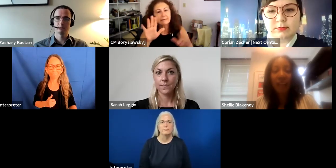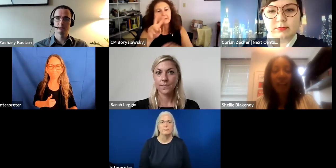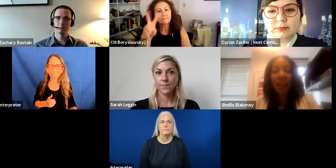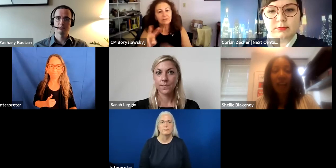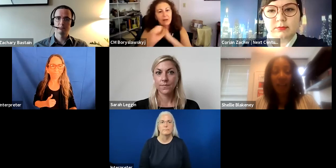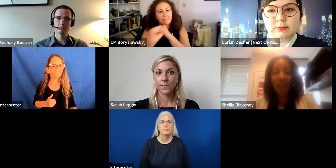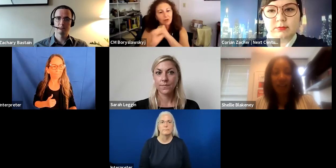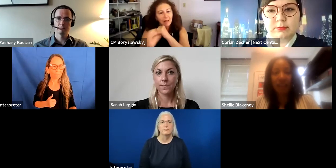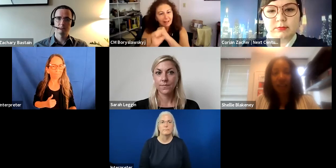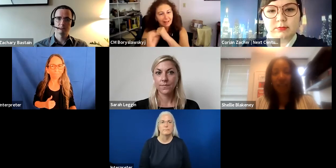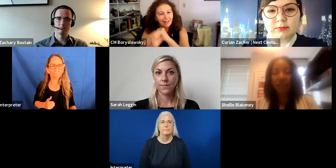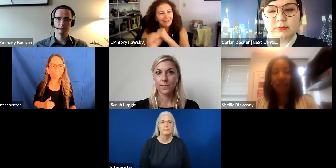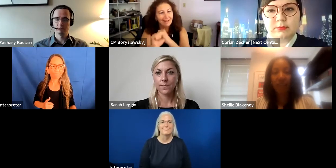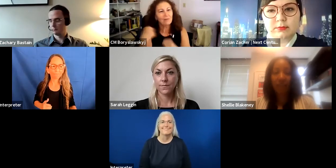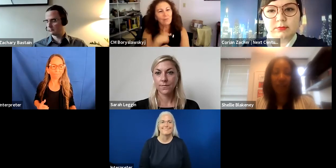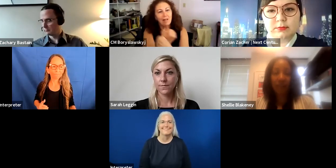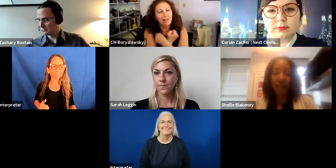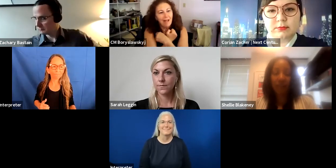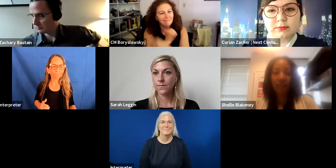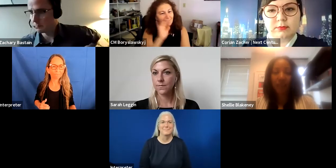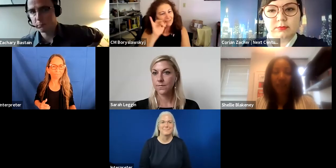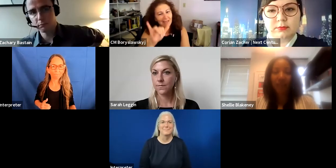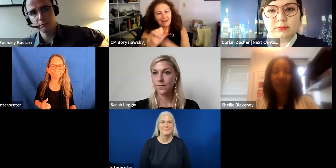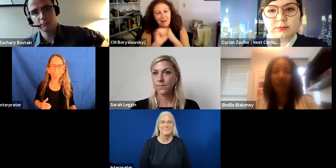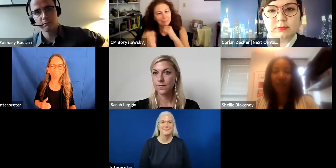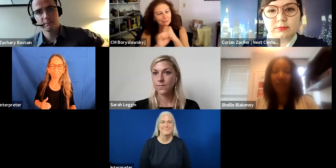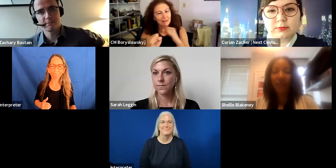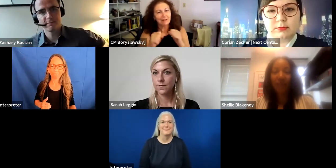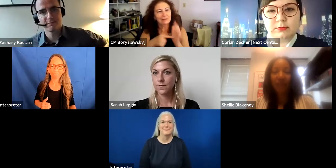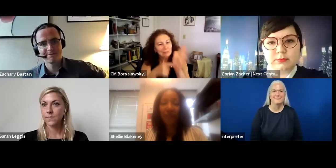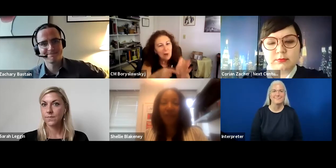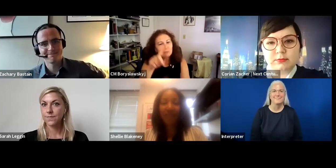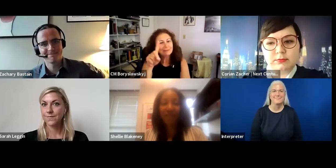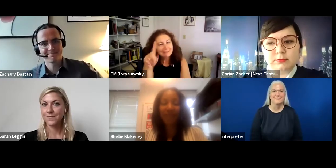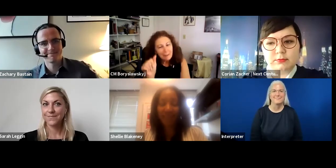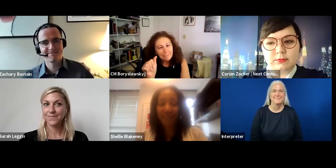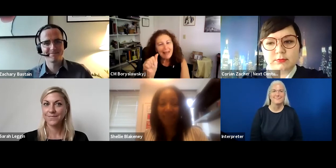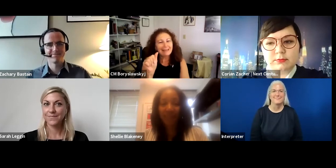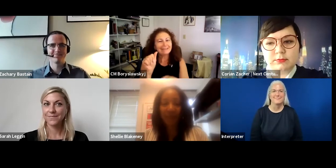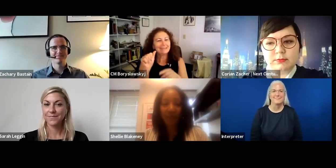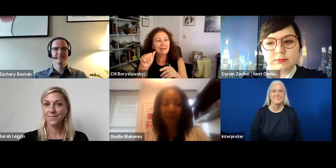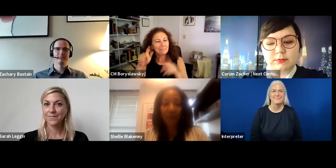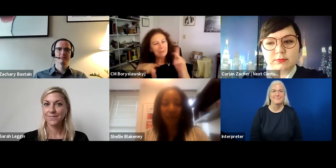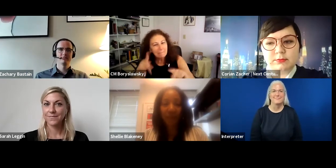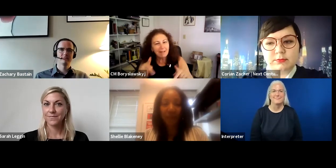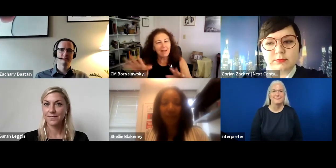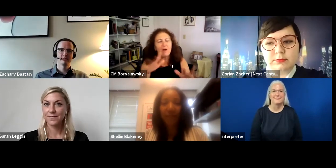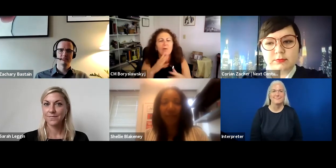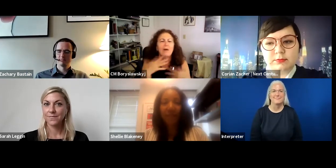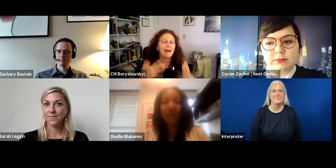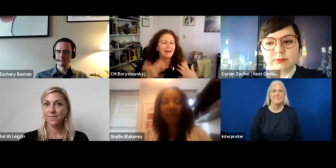Yeah, thank you, Zach. And you have a wonderful Verizon commercial. We love that commercial. It